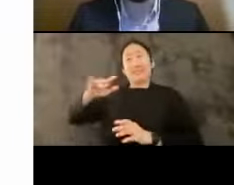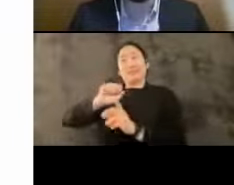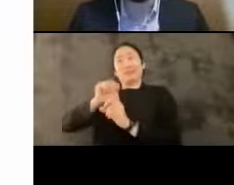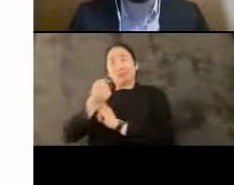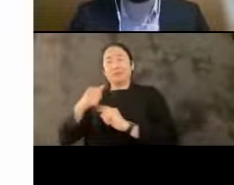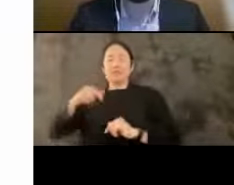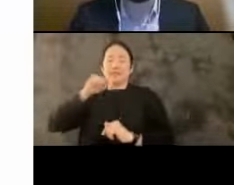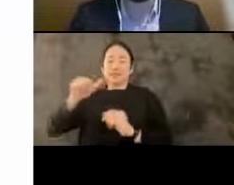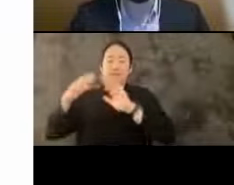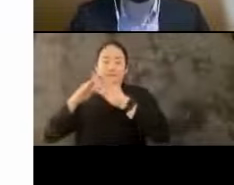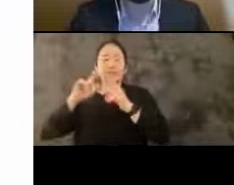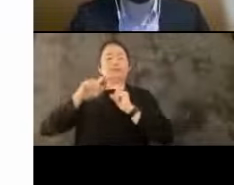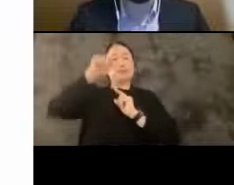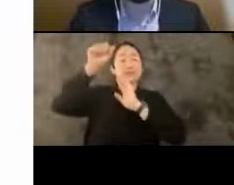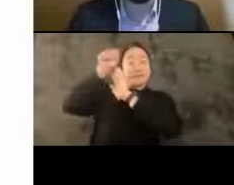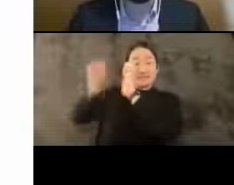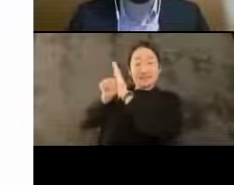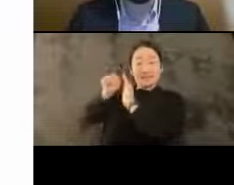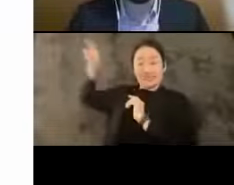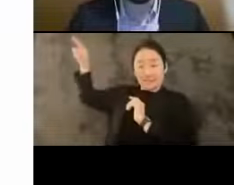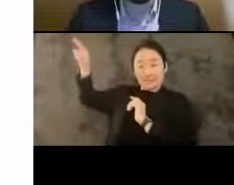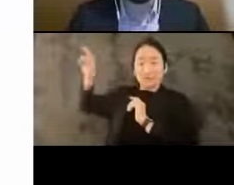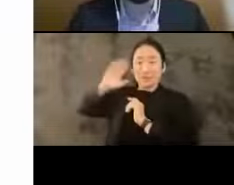doing a resurfacing in part of the corridor